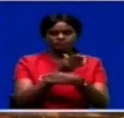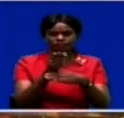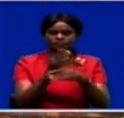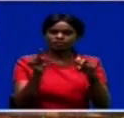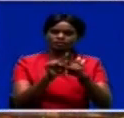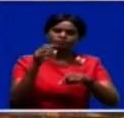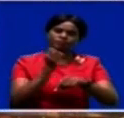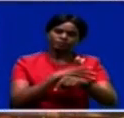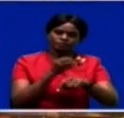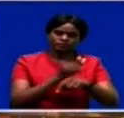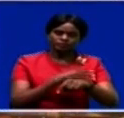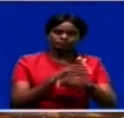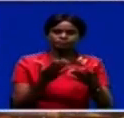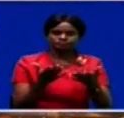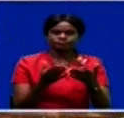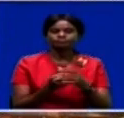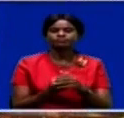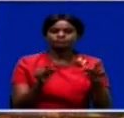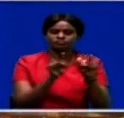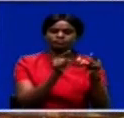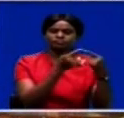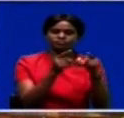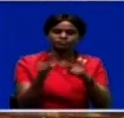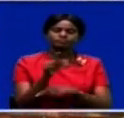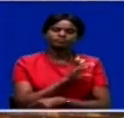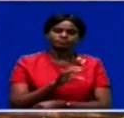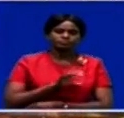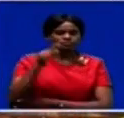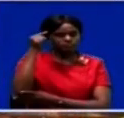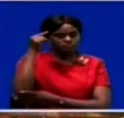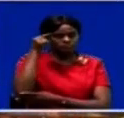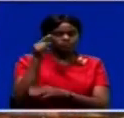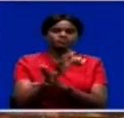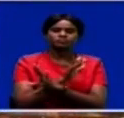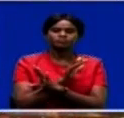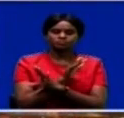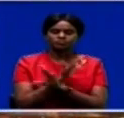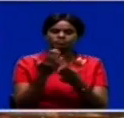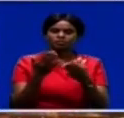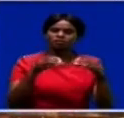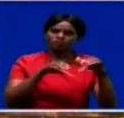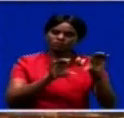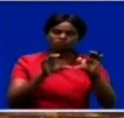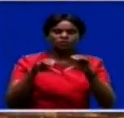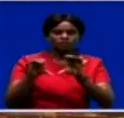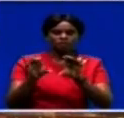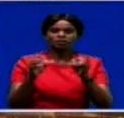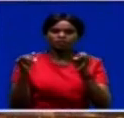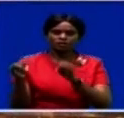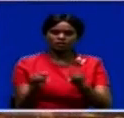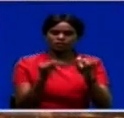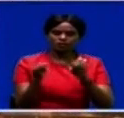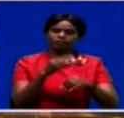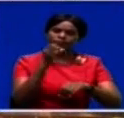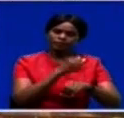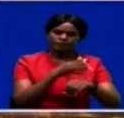cooperation. Captains of industries, Government of the Republic of Zambia has continued to implement favorable